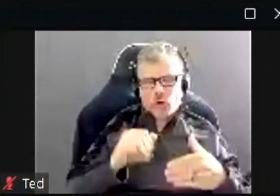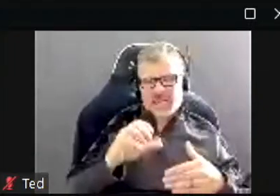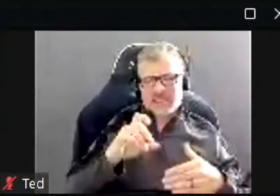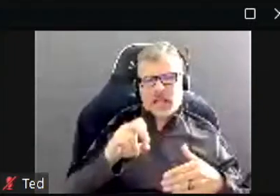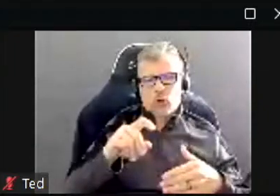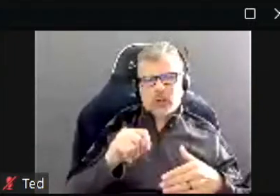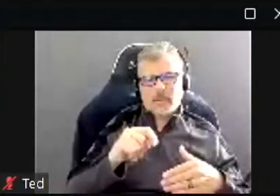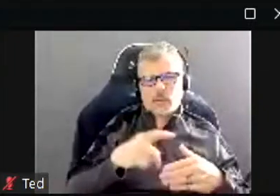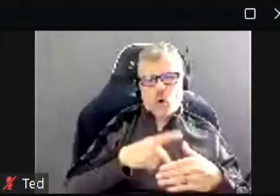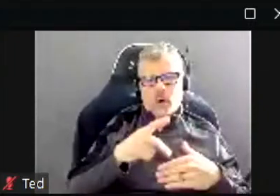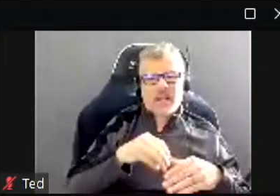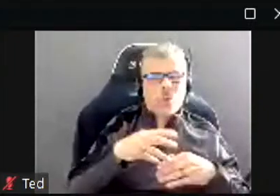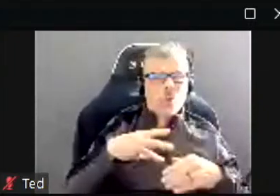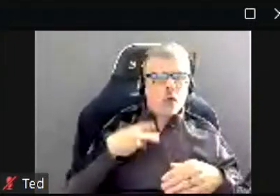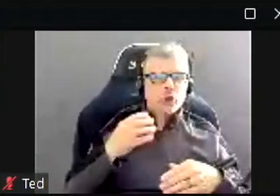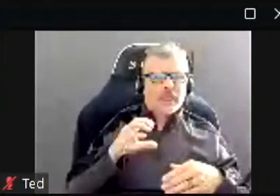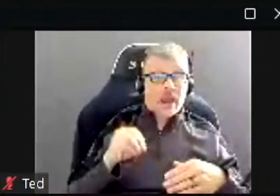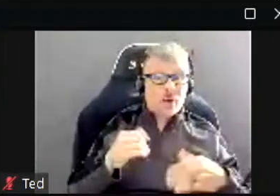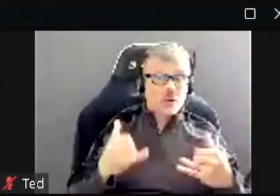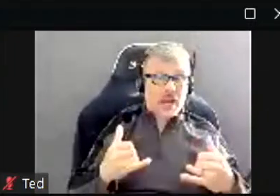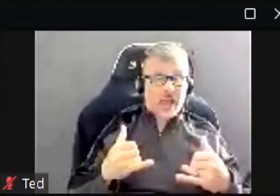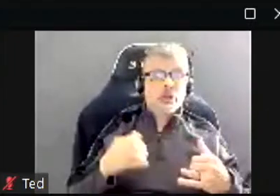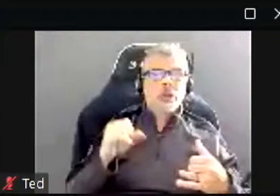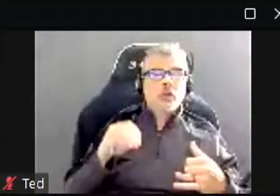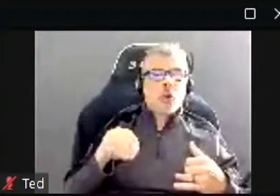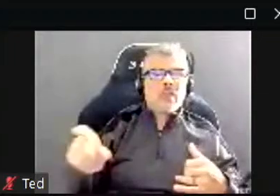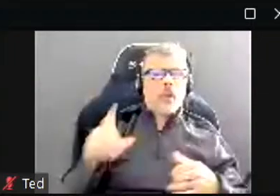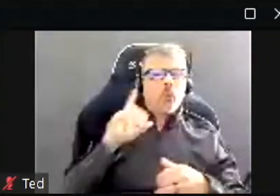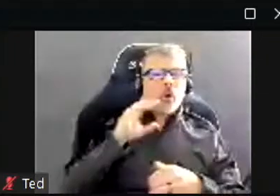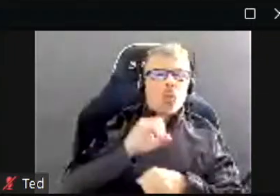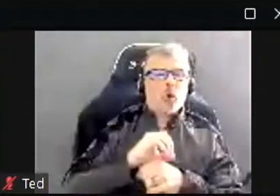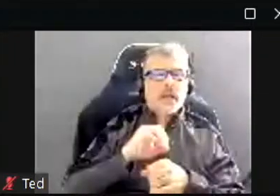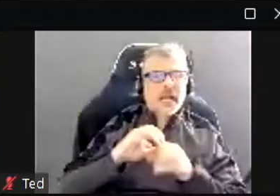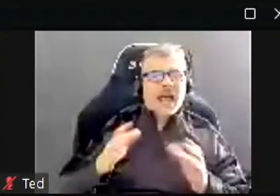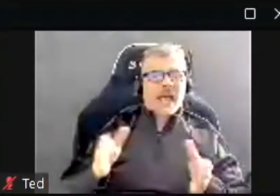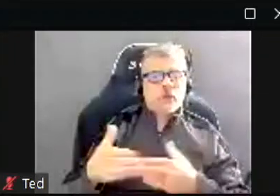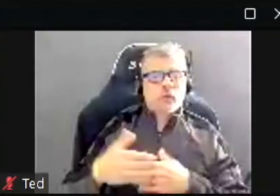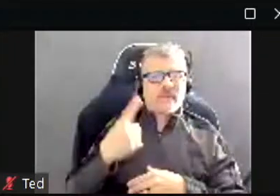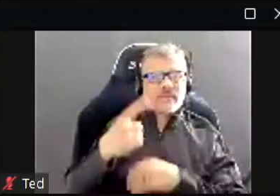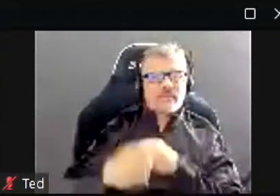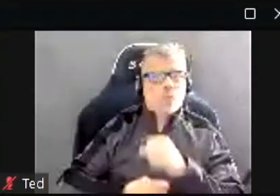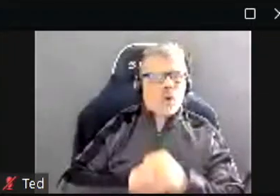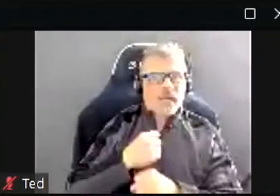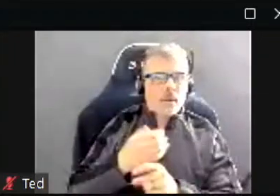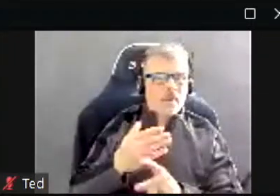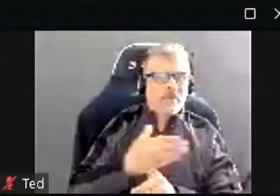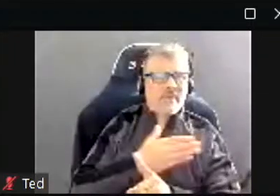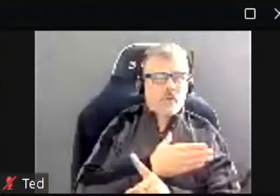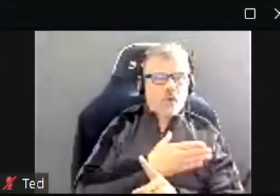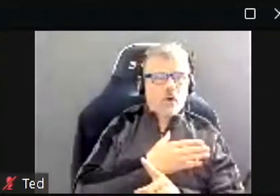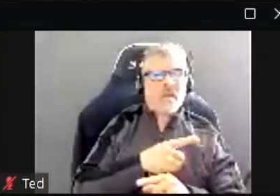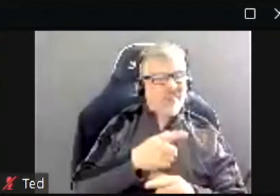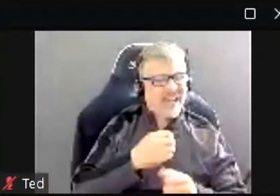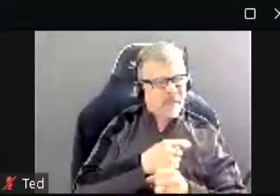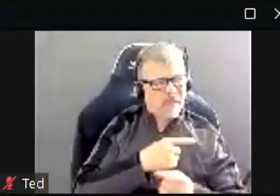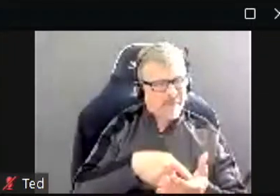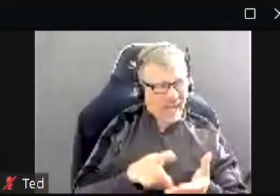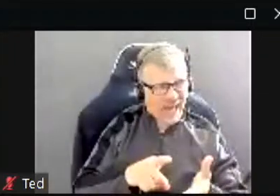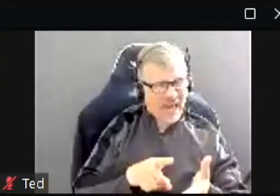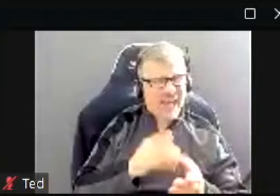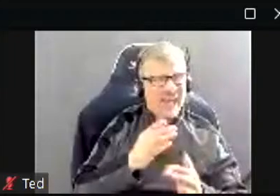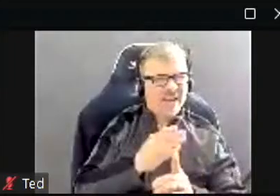now, where they actually work in a classroom for a full year before they even go out for a job, and they are paid on the job to learn that. So